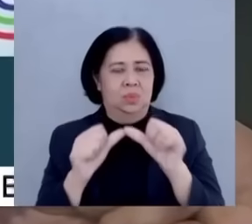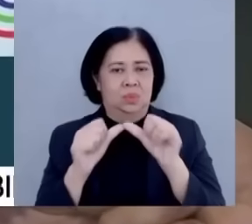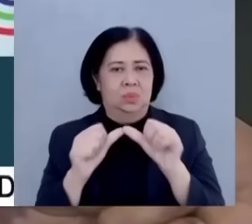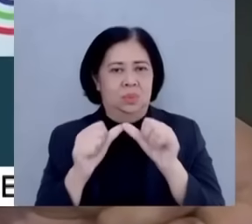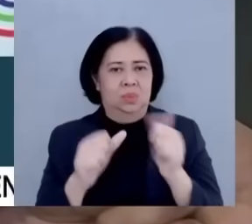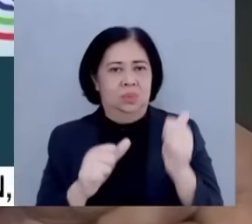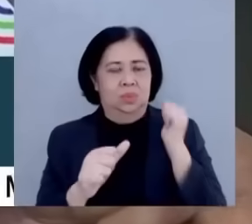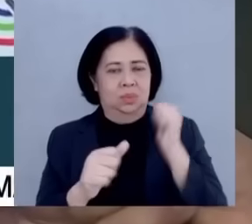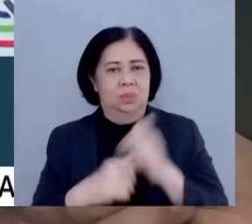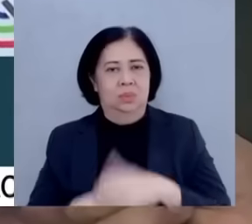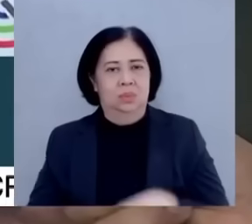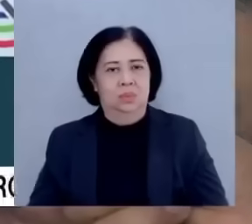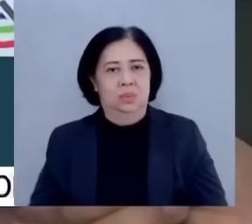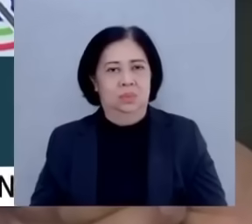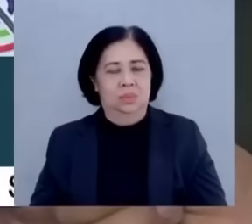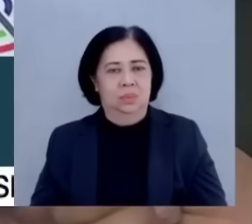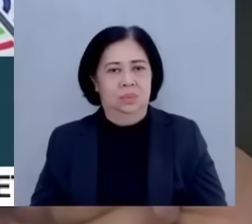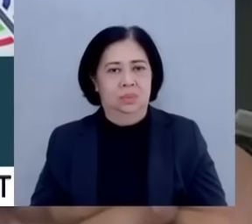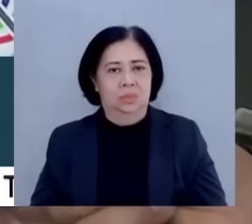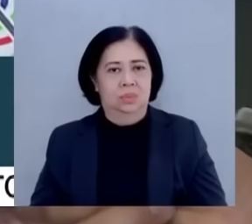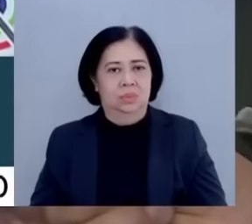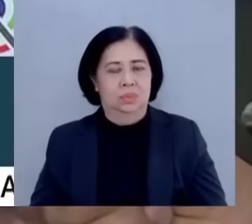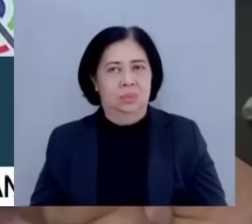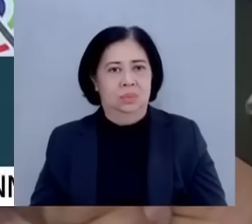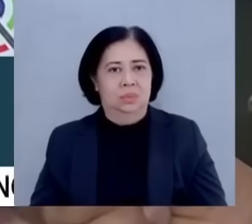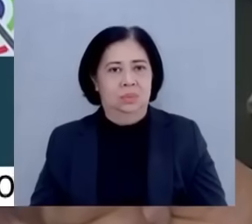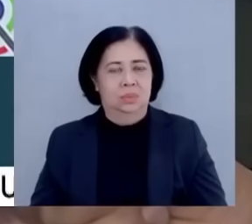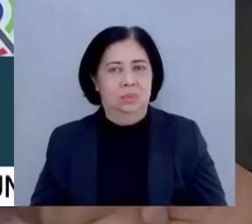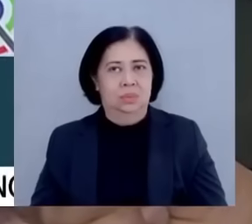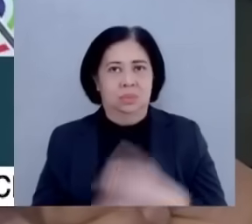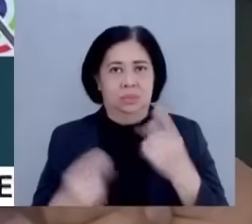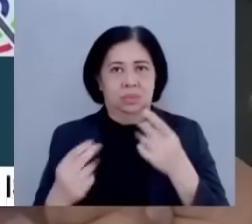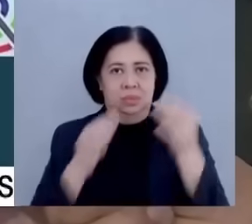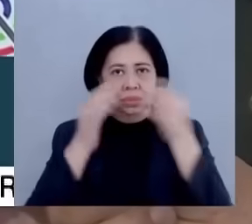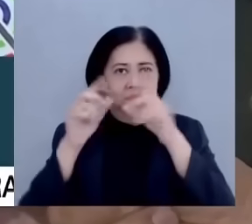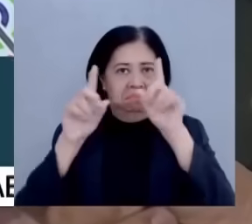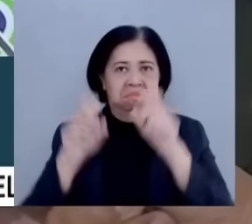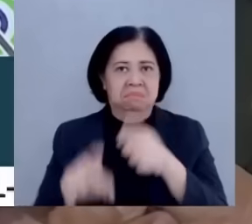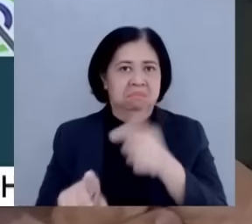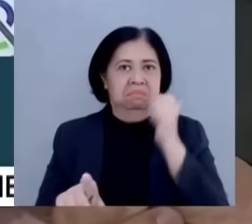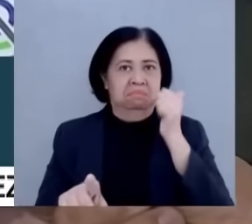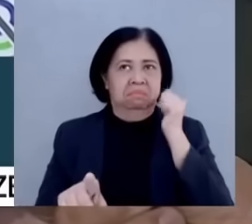refuses to do a drug test.